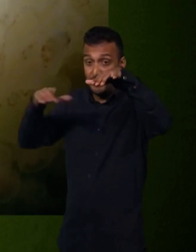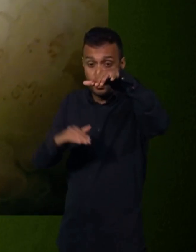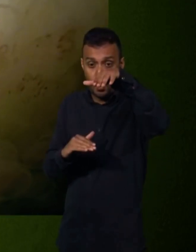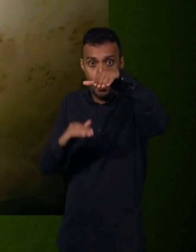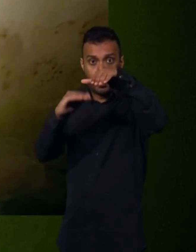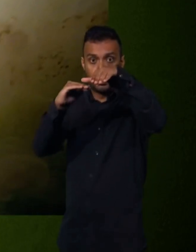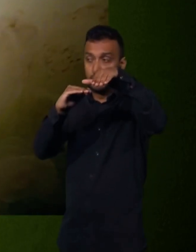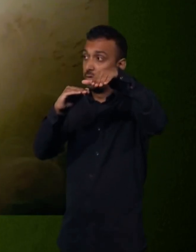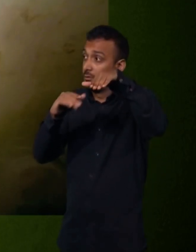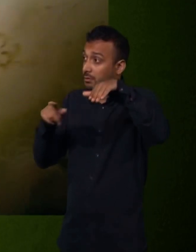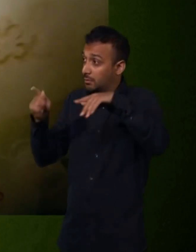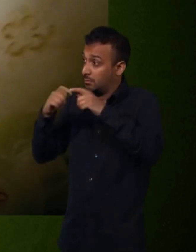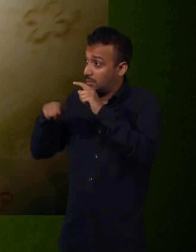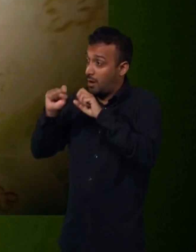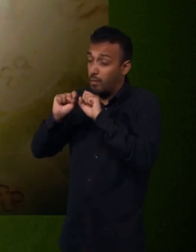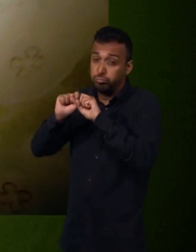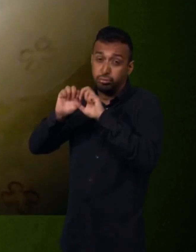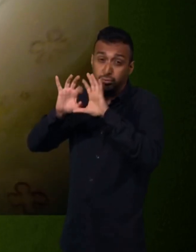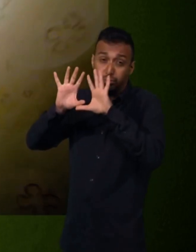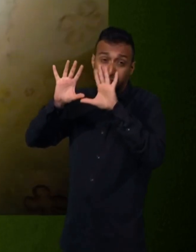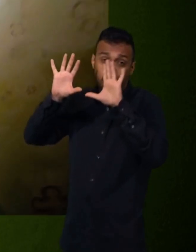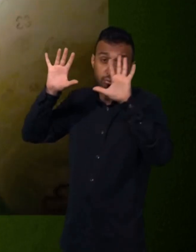luminous discs.